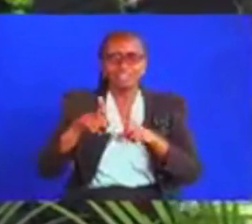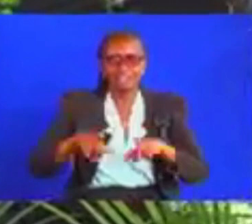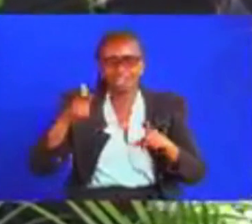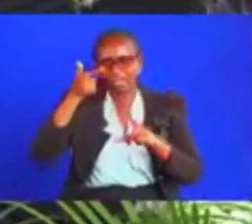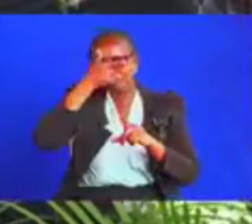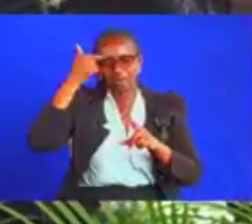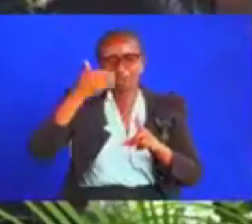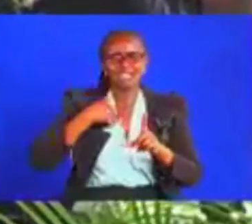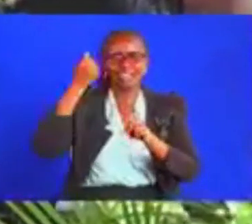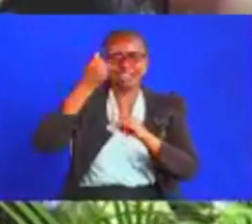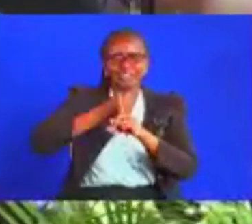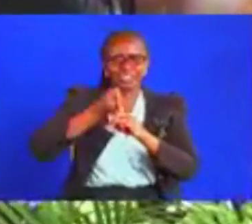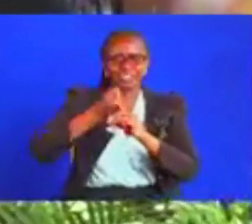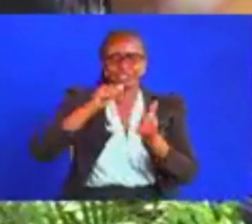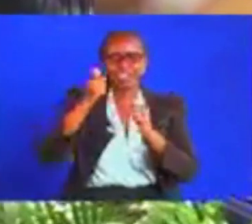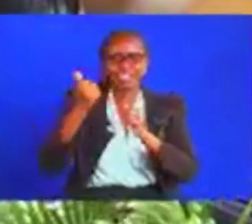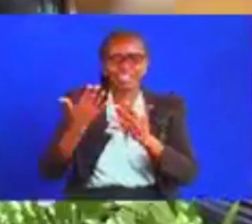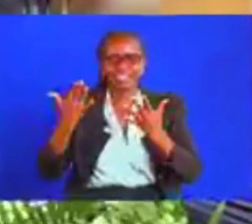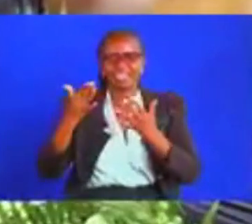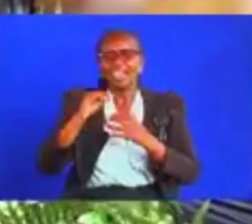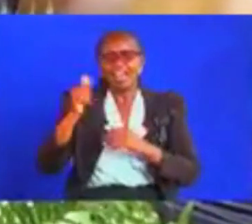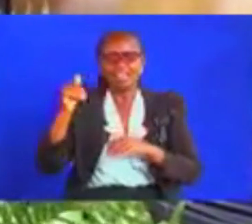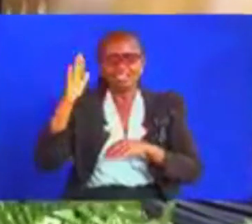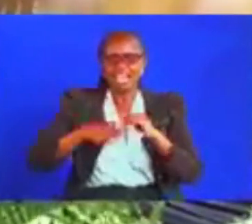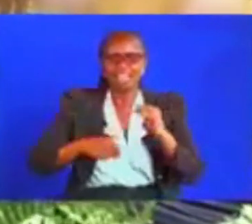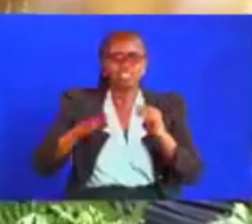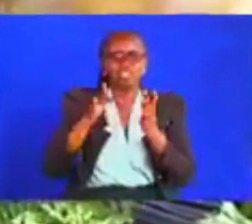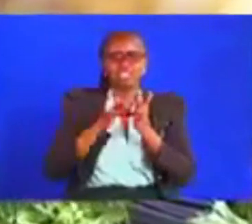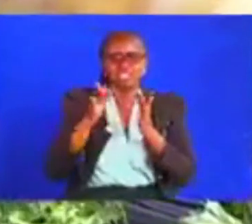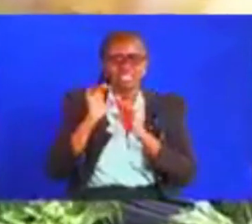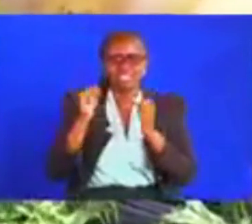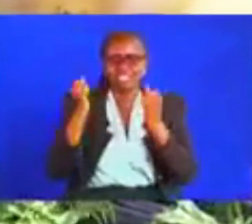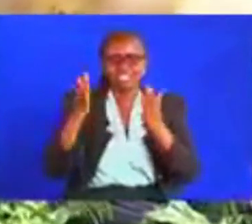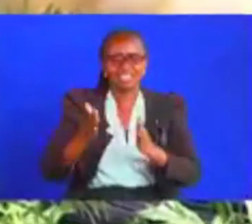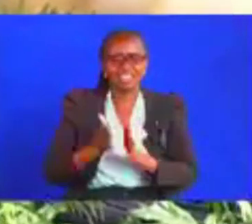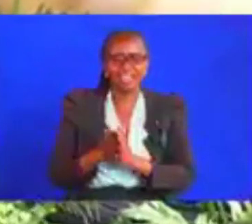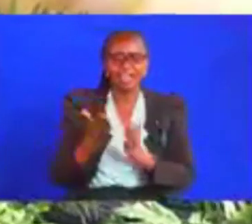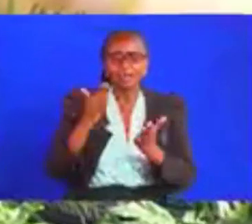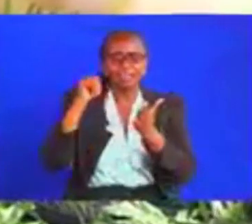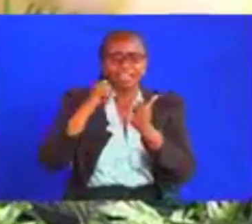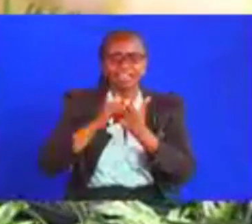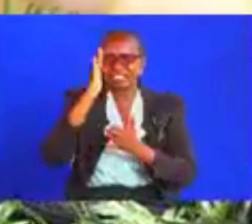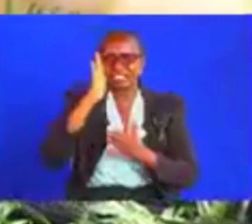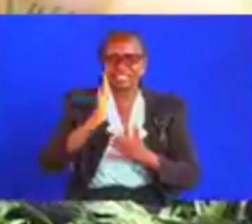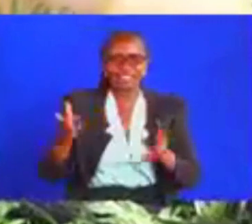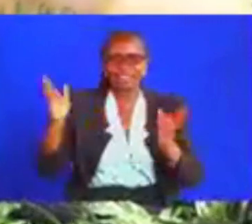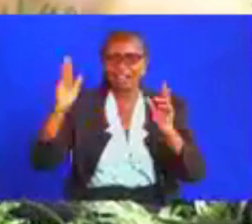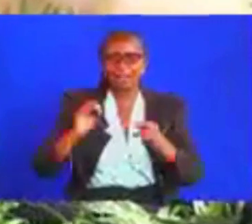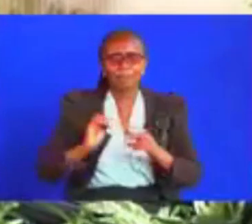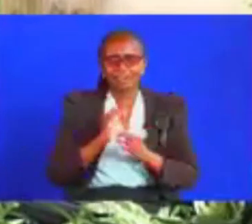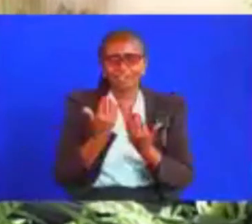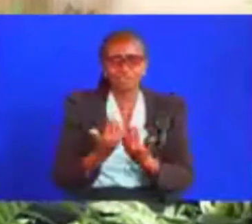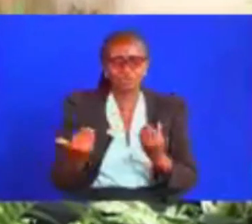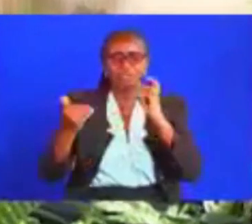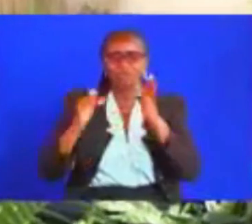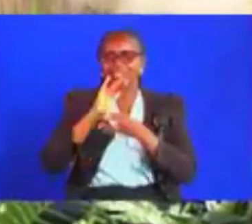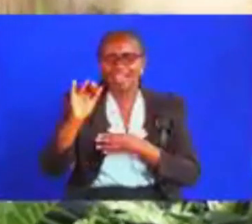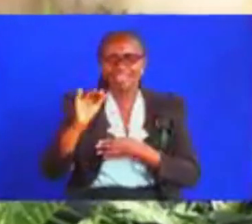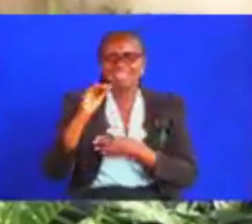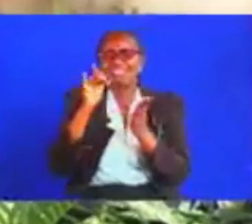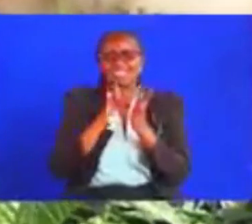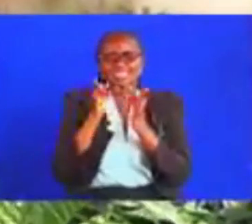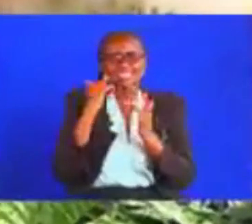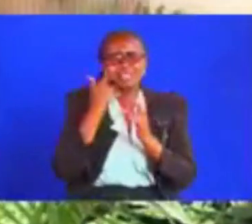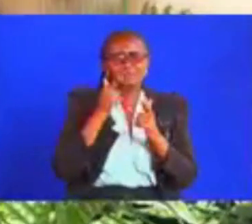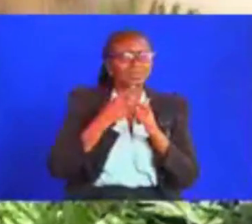of anything else but Jesus the Savior. May it never happen that our children will ask us, "Who is Jesus?" And